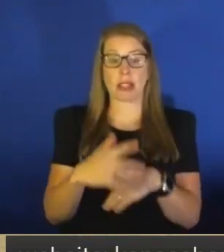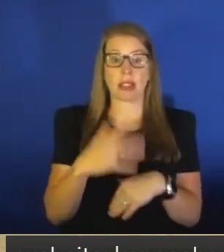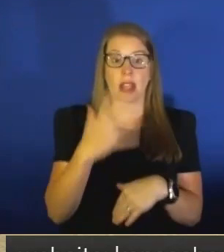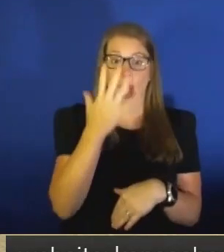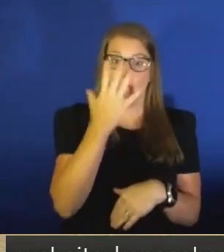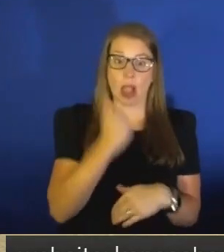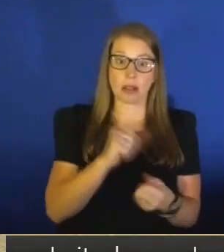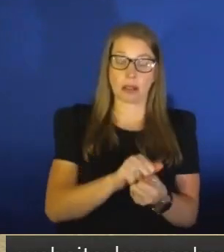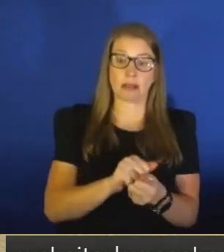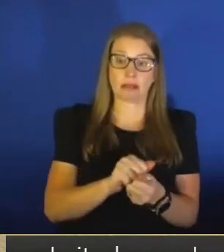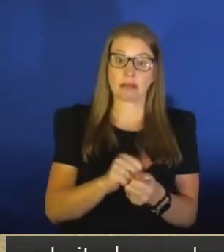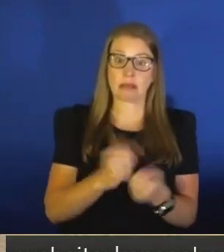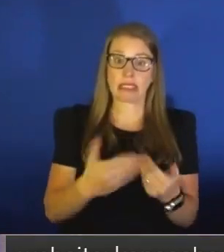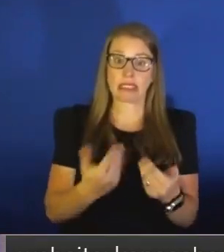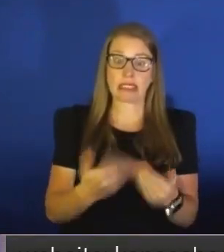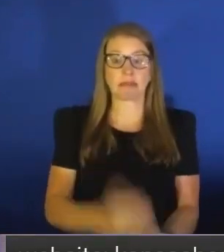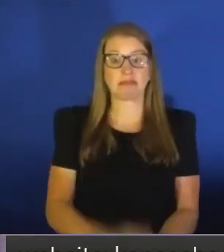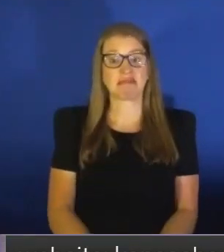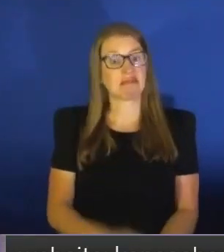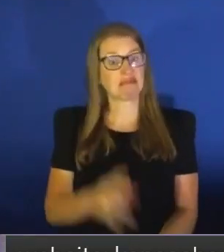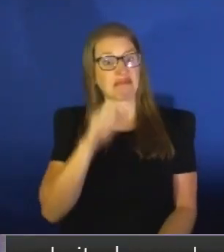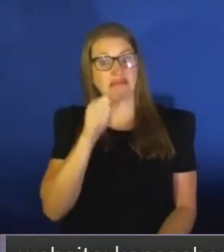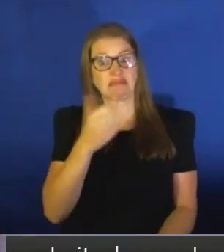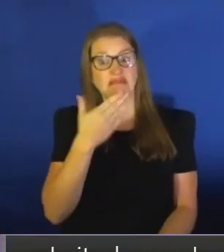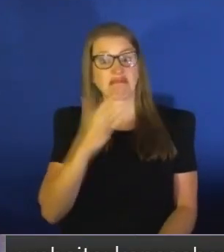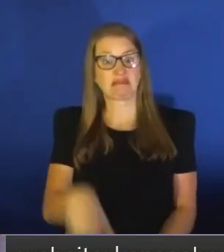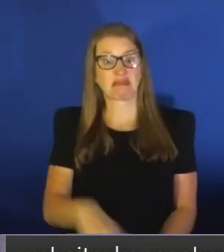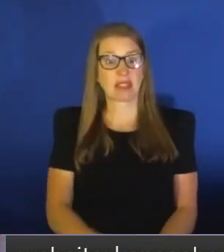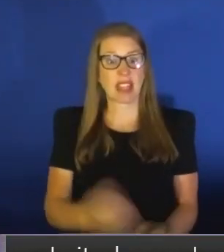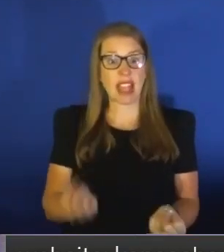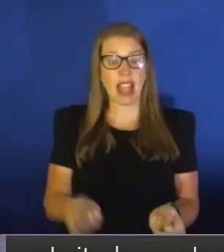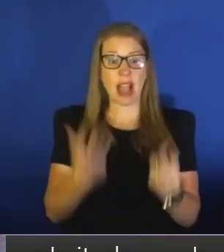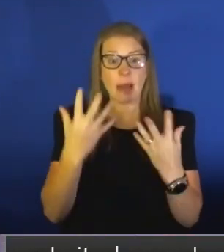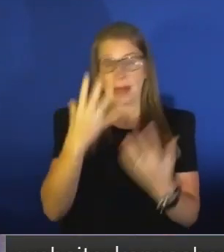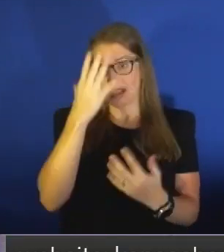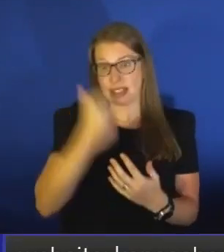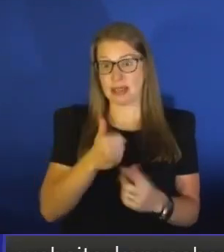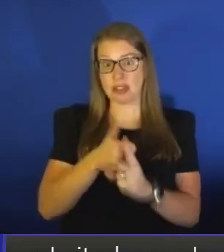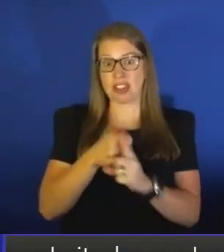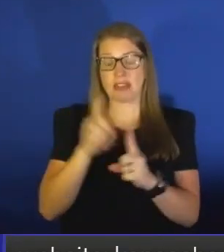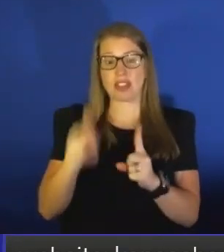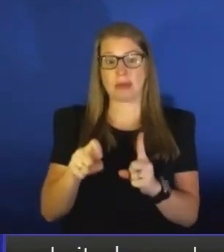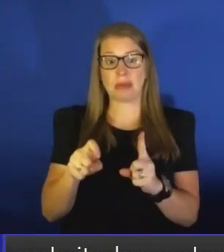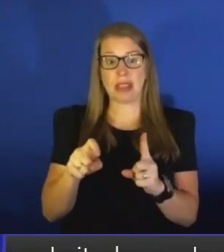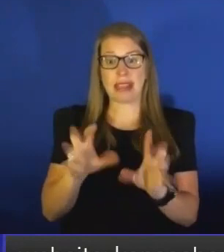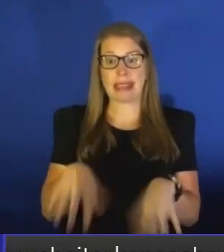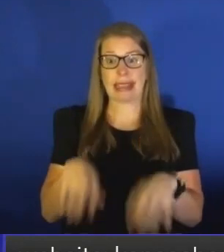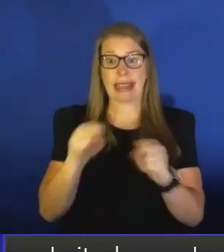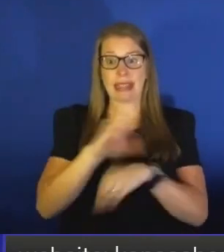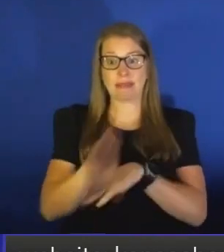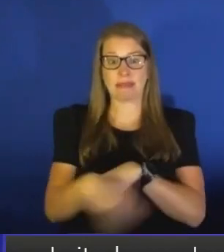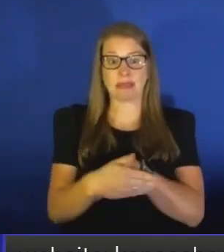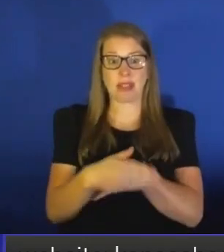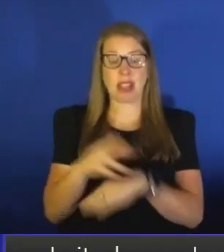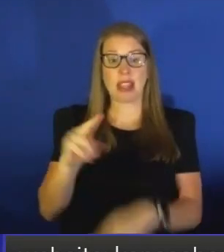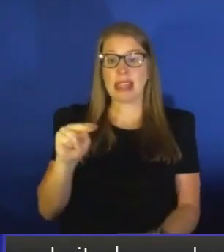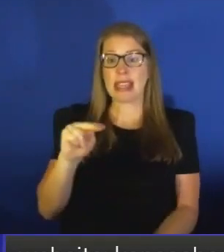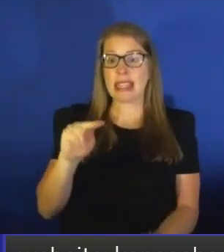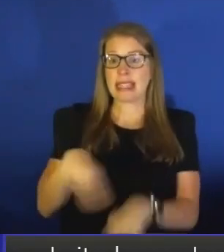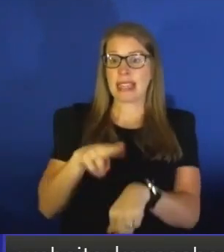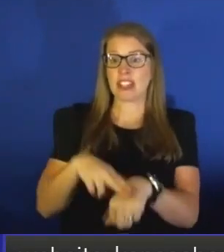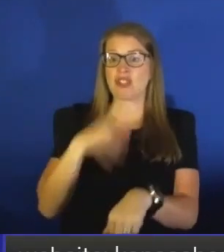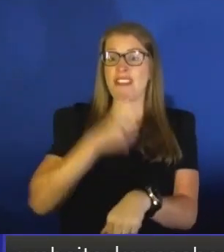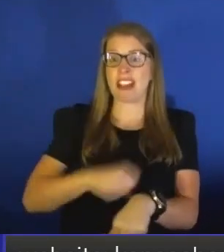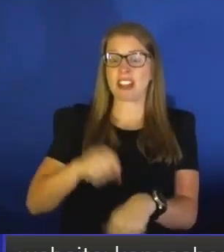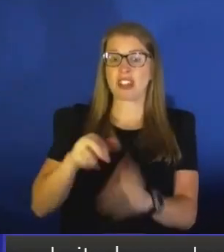easy. Not too bad. How much sleep should you, though, be getting tonight? Researchers in Nature Aging reviewed the sleep habits